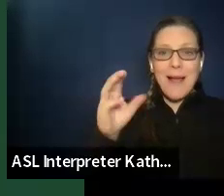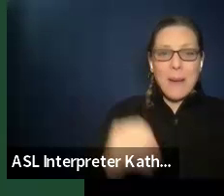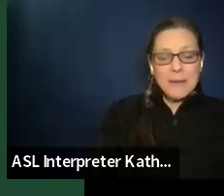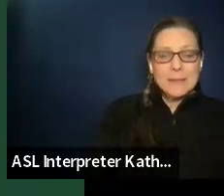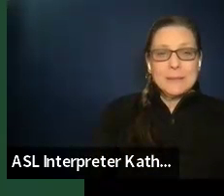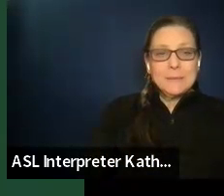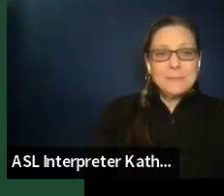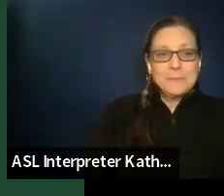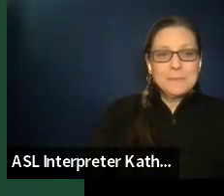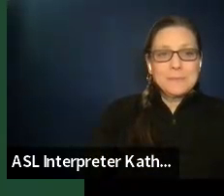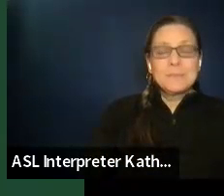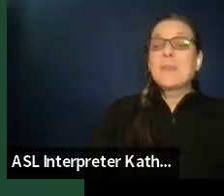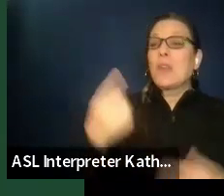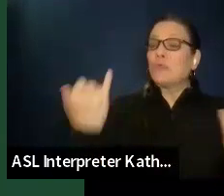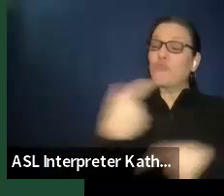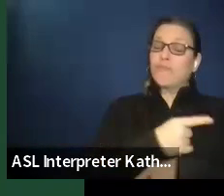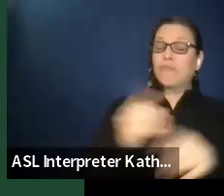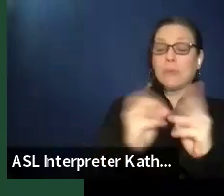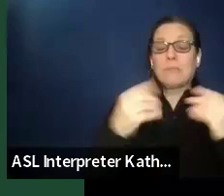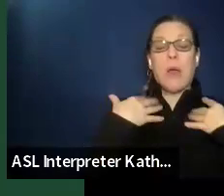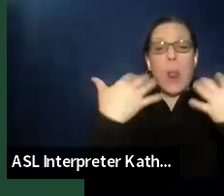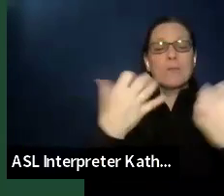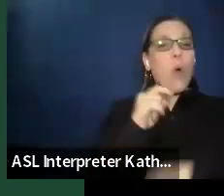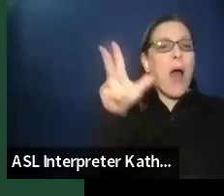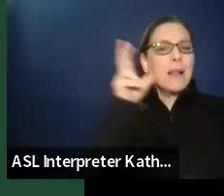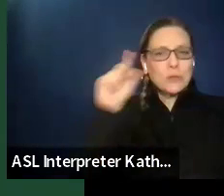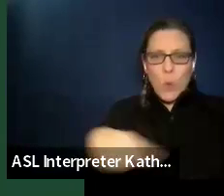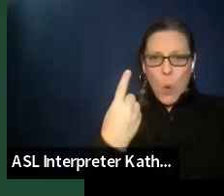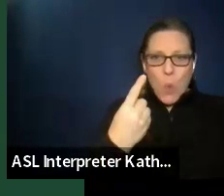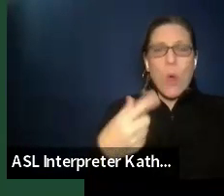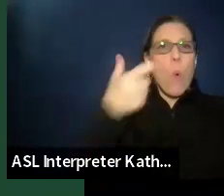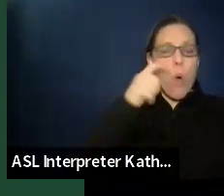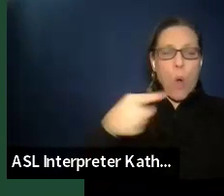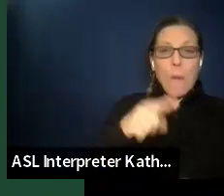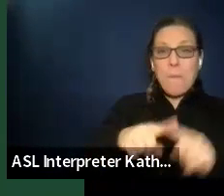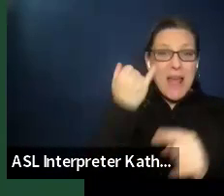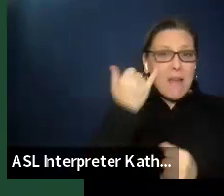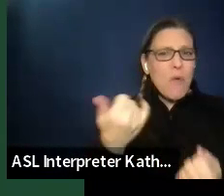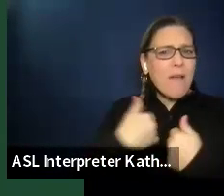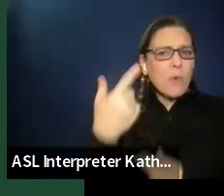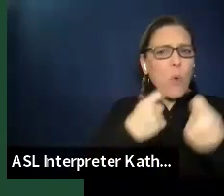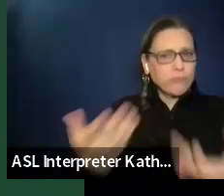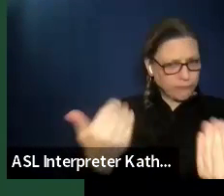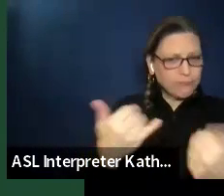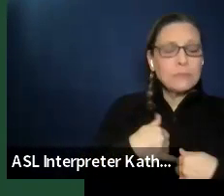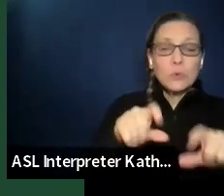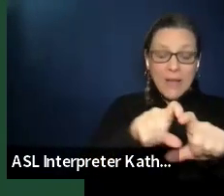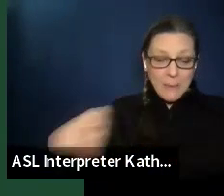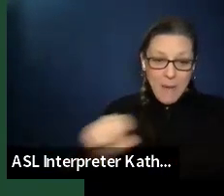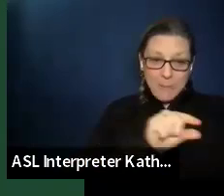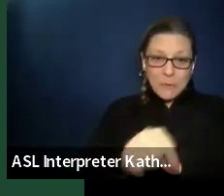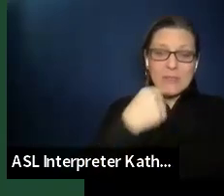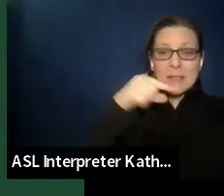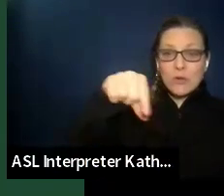The audience is in listen-only mode, but we welcome any questions you may have. On the bottom of your screen is a toolbar with a section